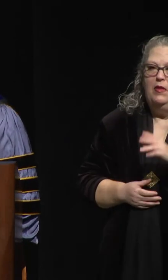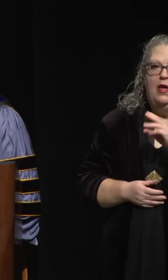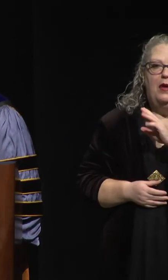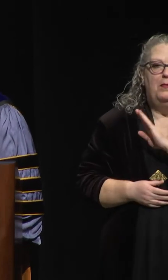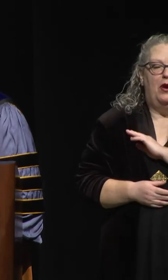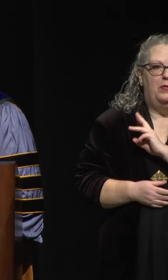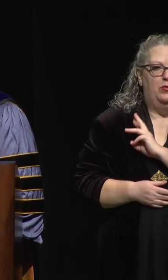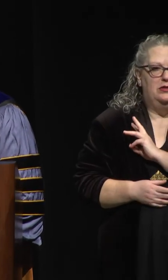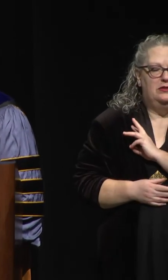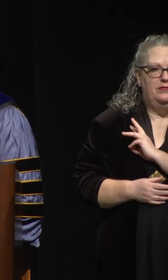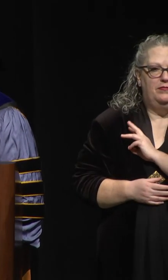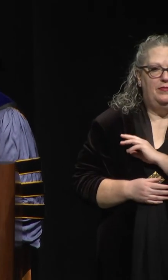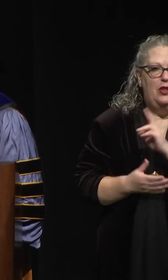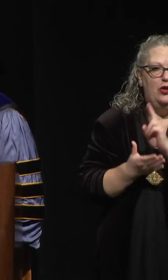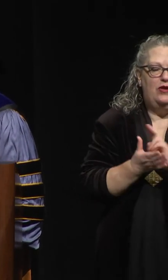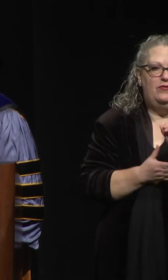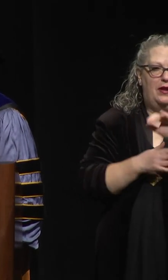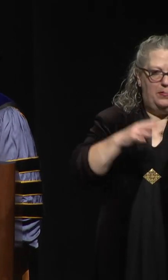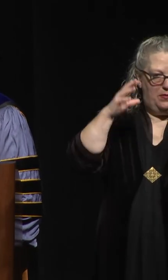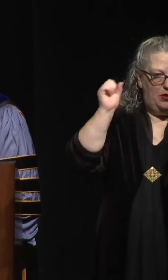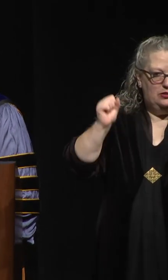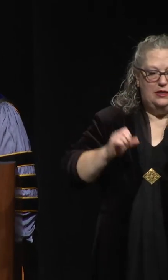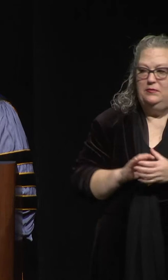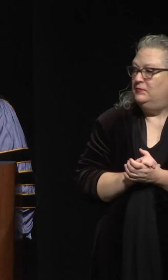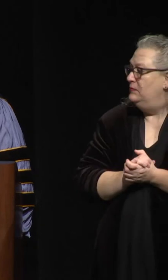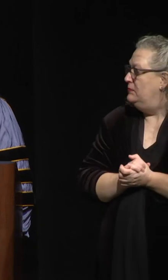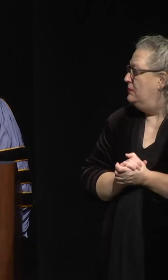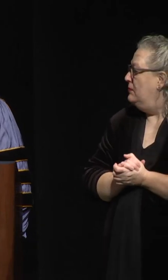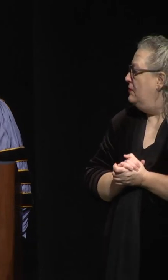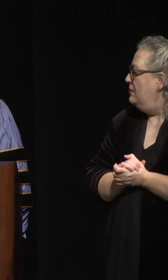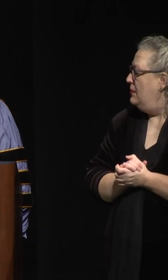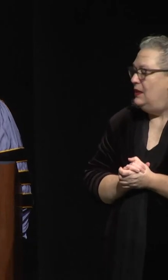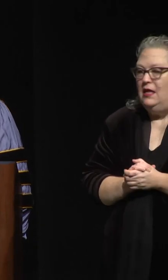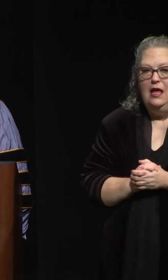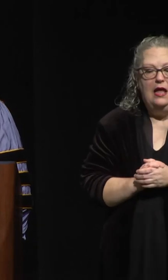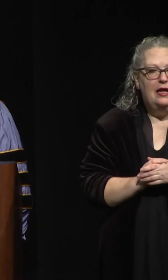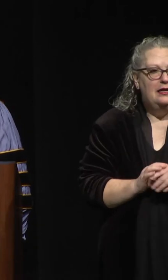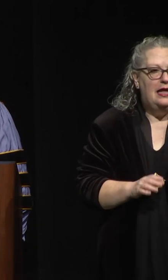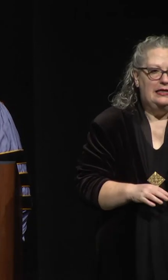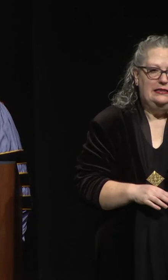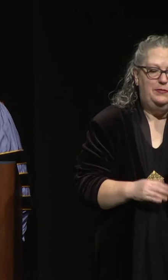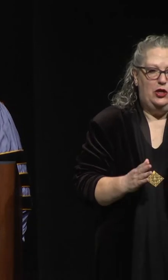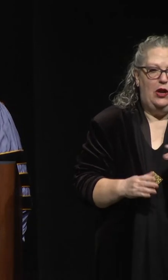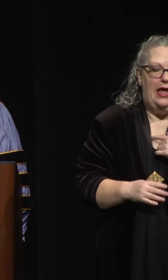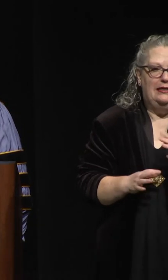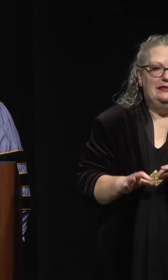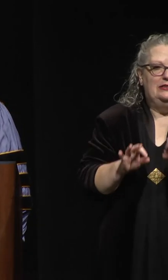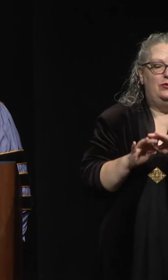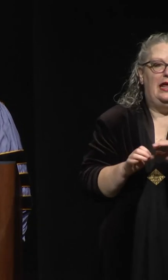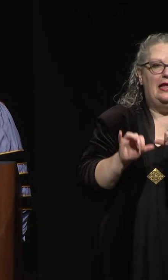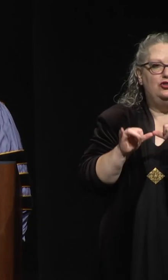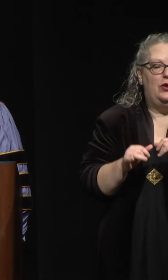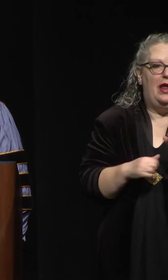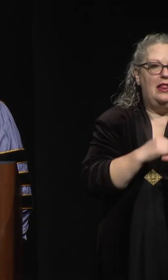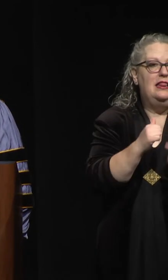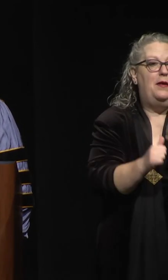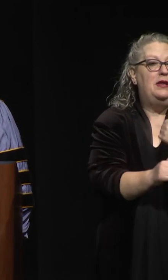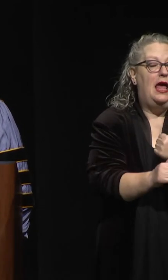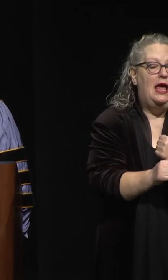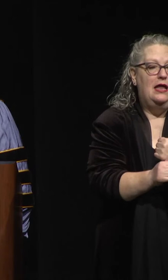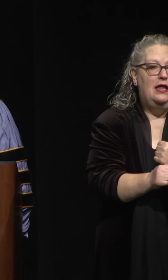Wilson, University of Iowa President, keynote speaker, and distinguished engineering